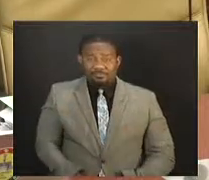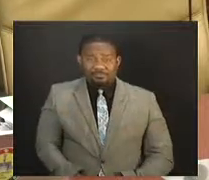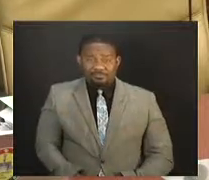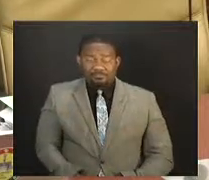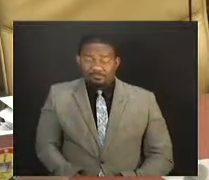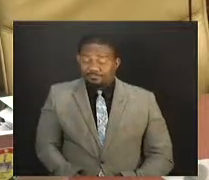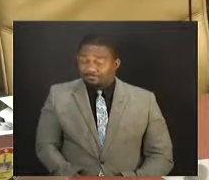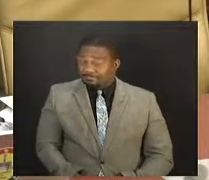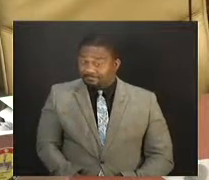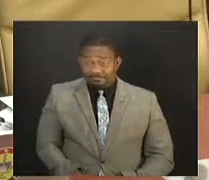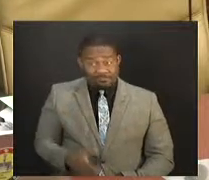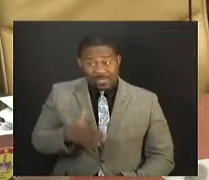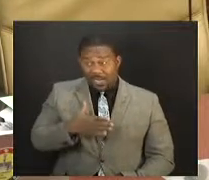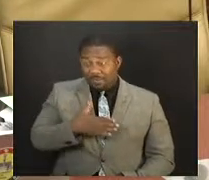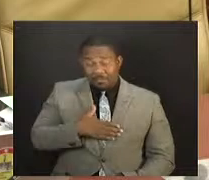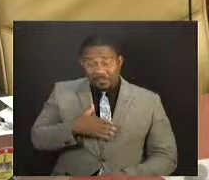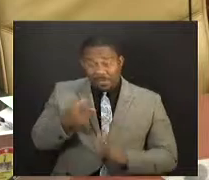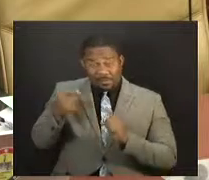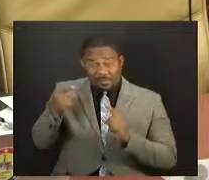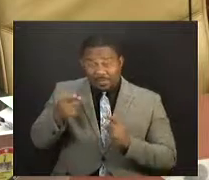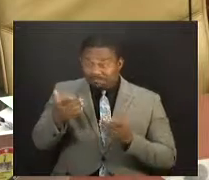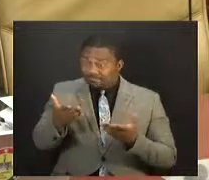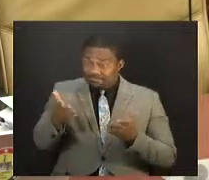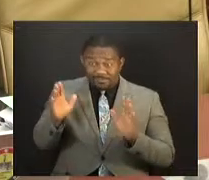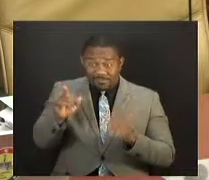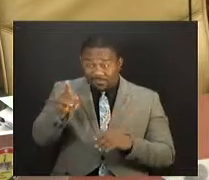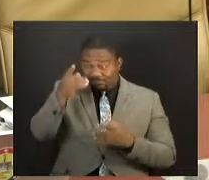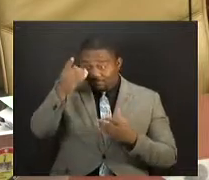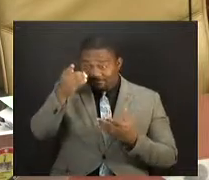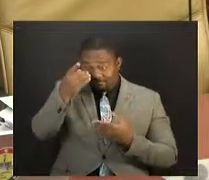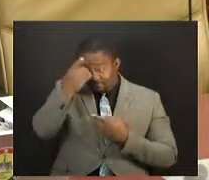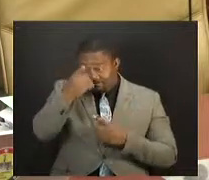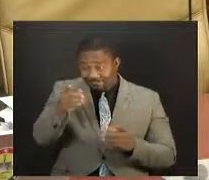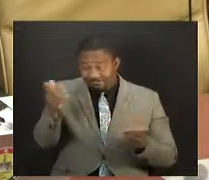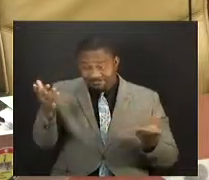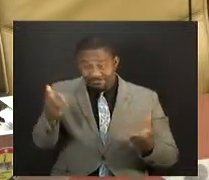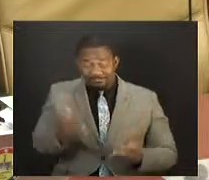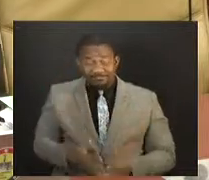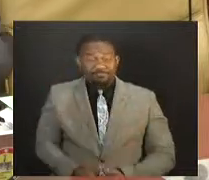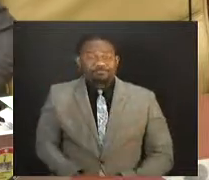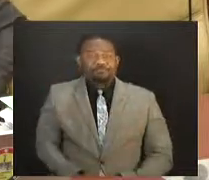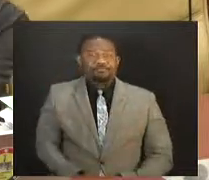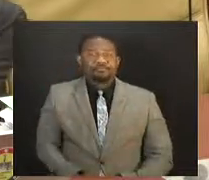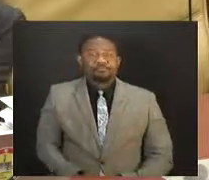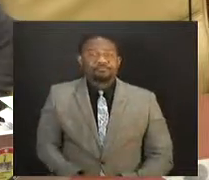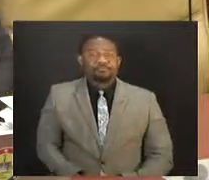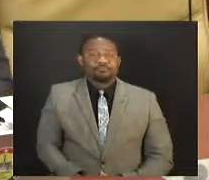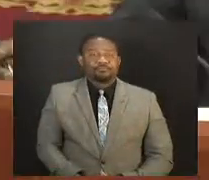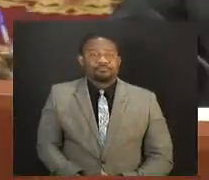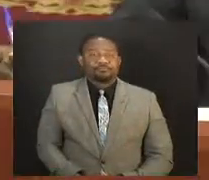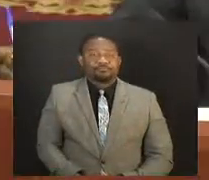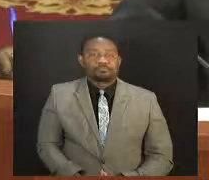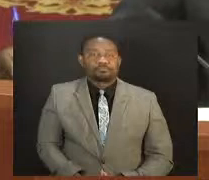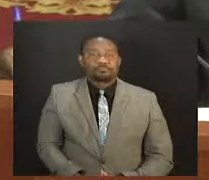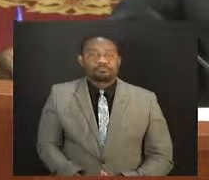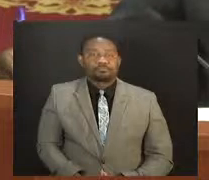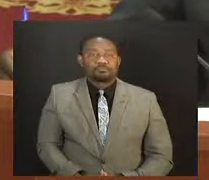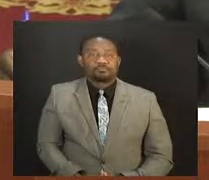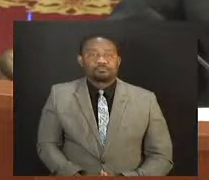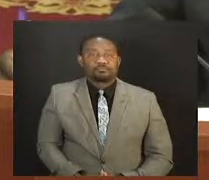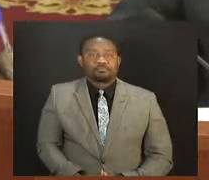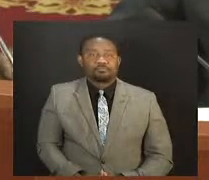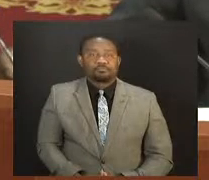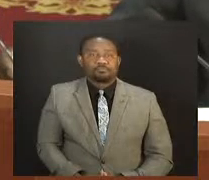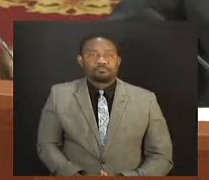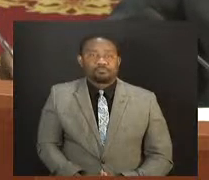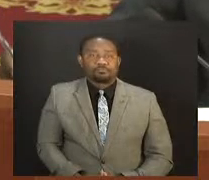my submission. It's for you to rule upon it. Honourable members, guided by the decision of the Supreme Court in the